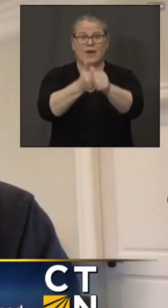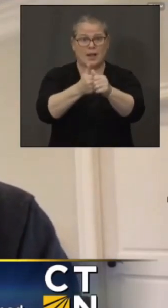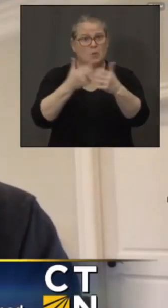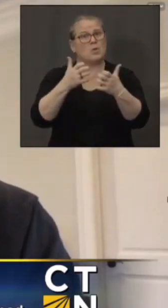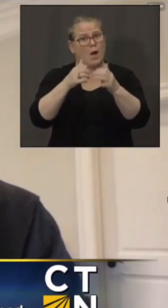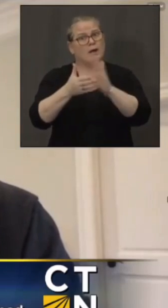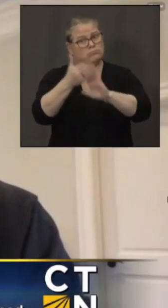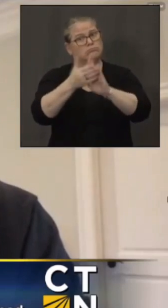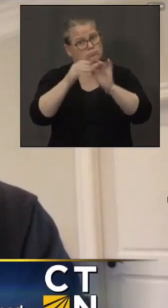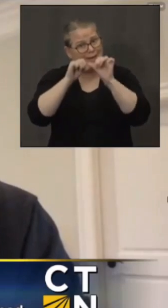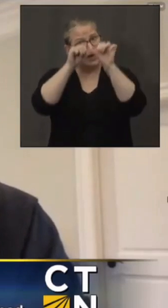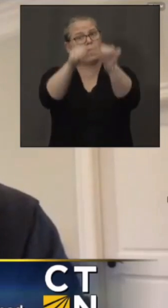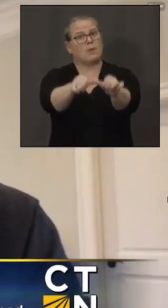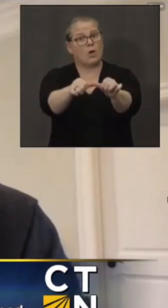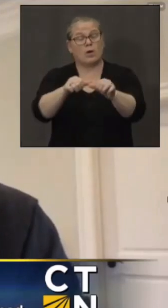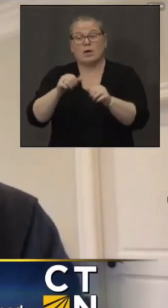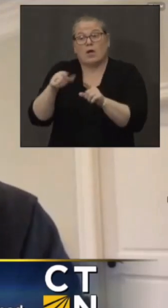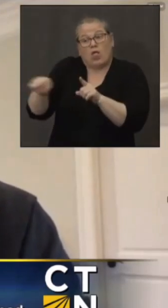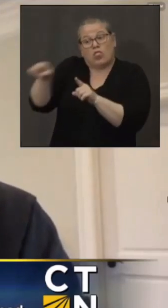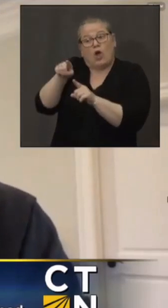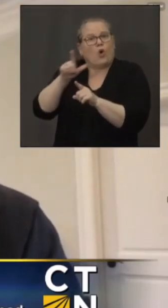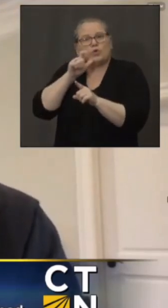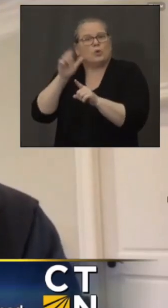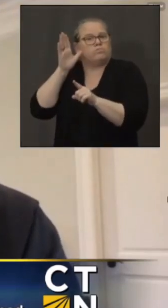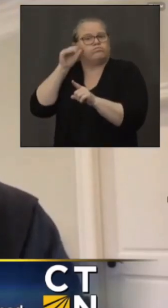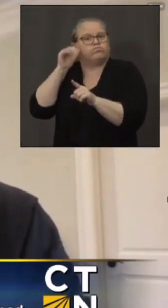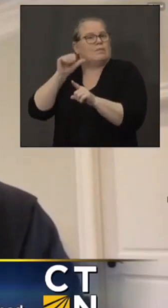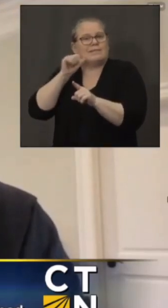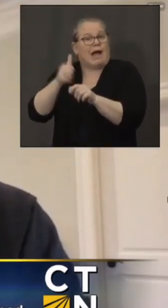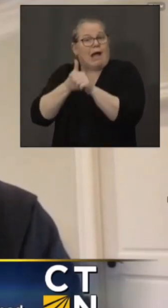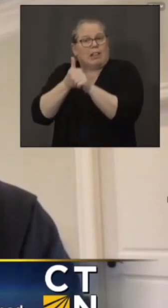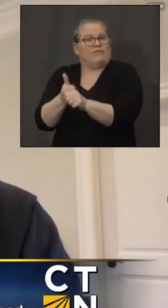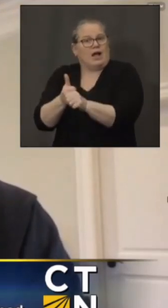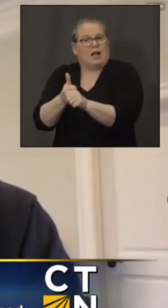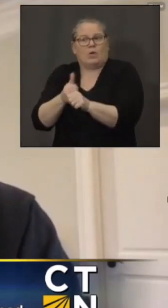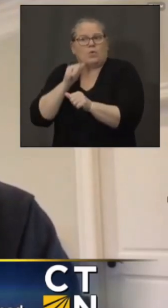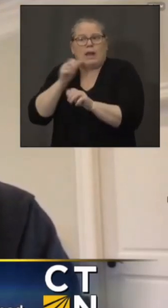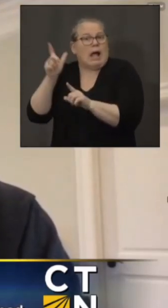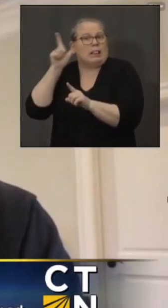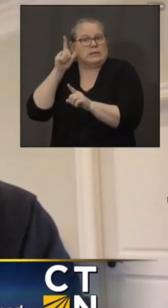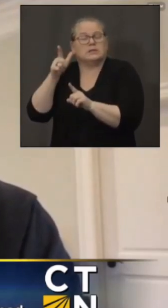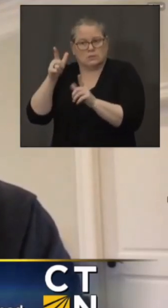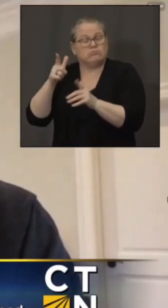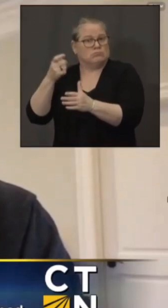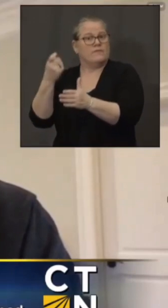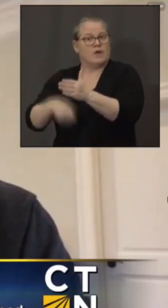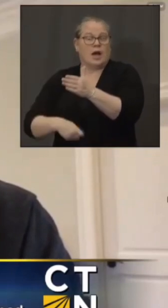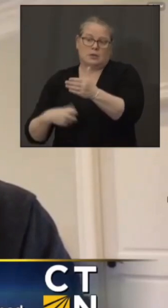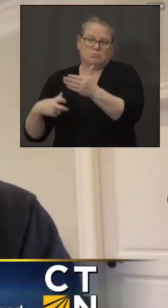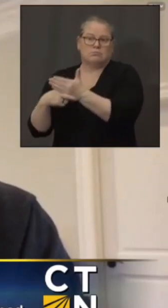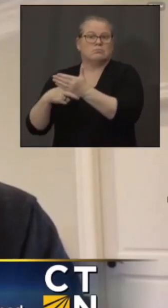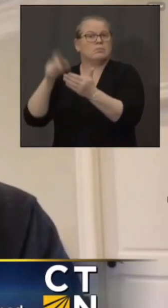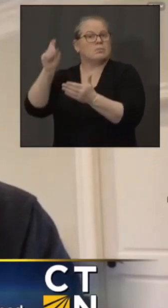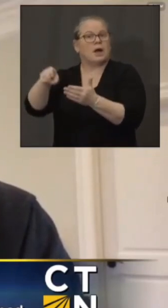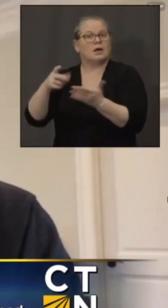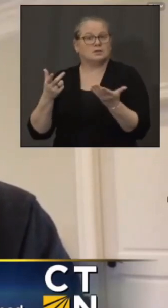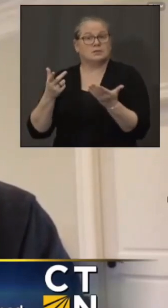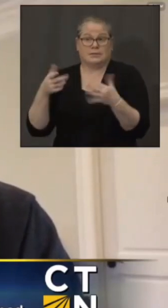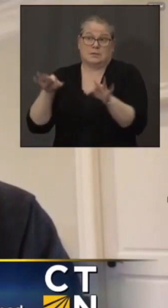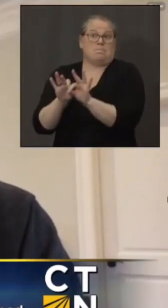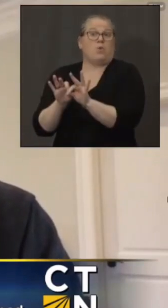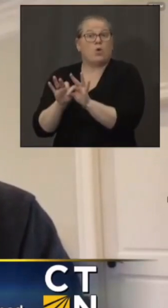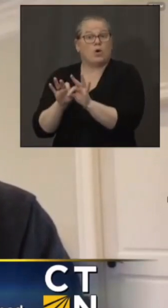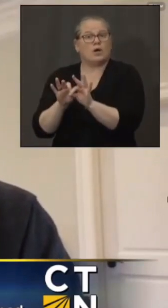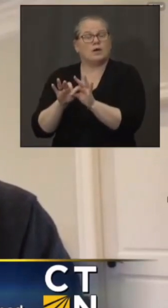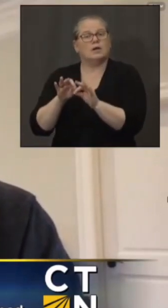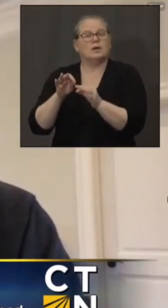So hopefully there are not many of these fines given out. But if we have bad actors, it's important that the fines are given out and that behavior is changed in the state. But any and all